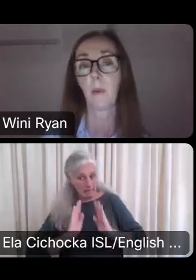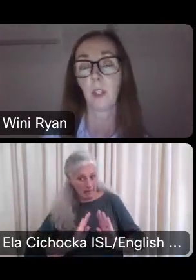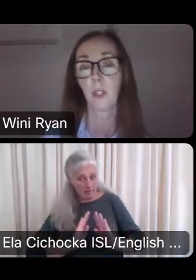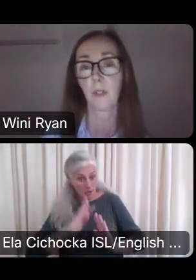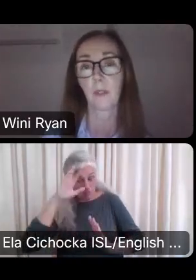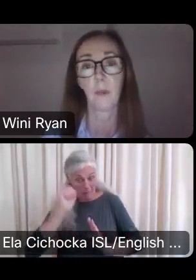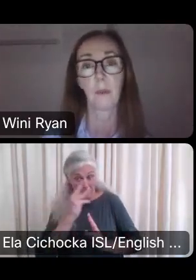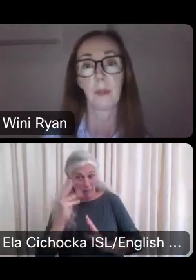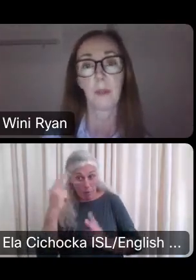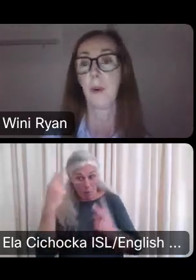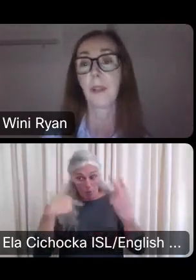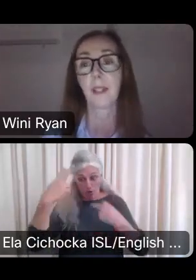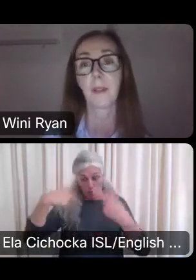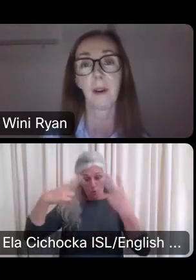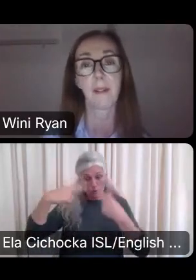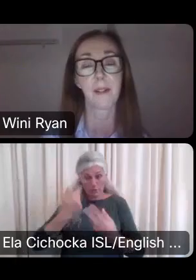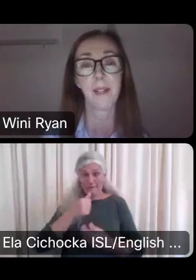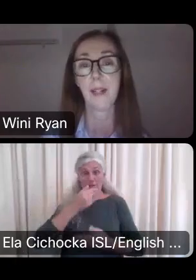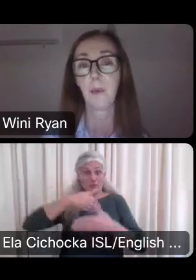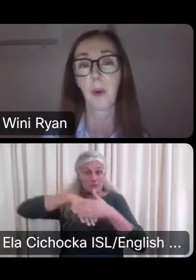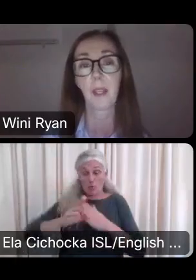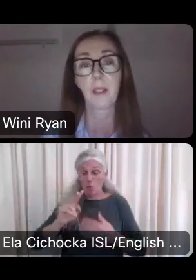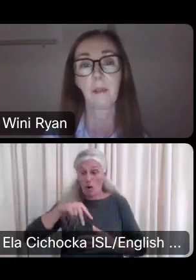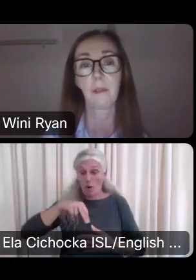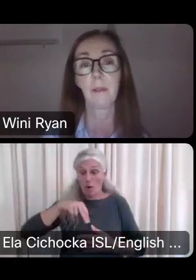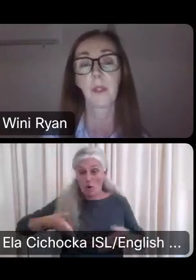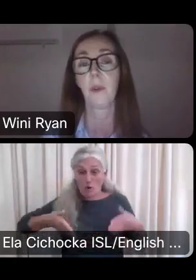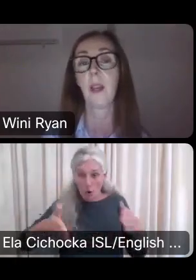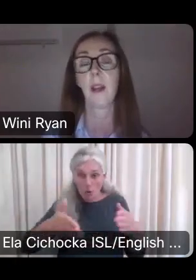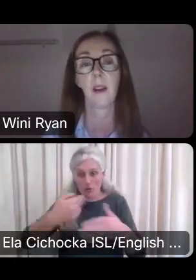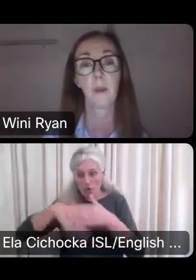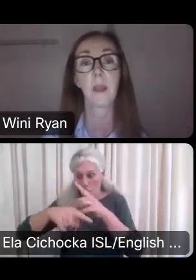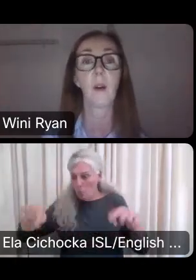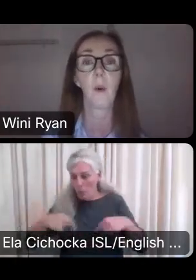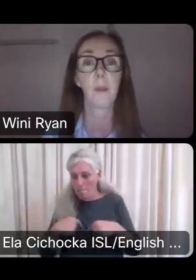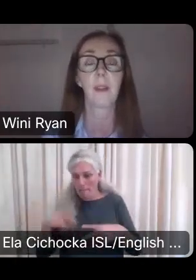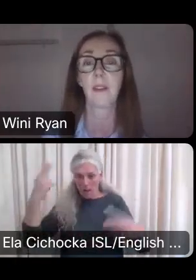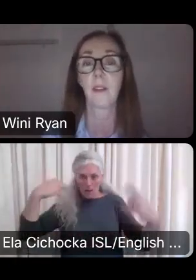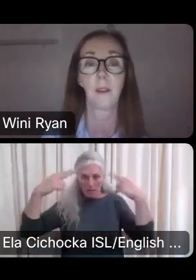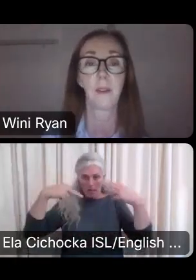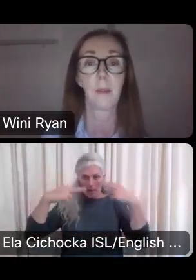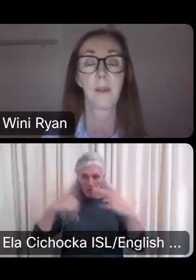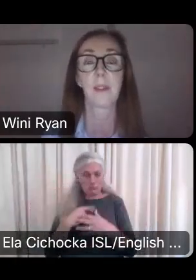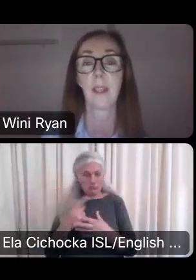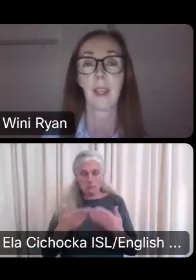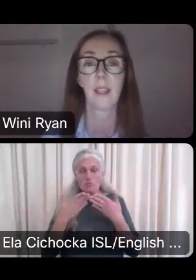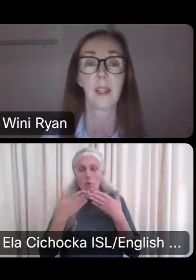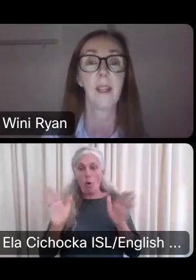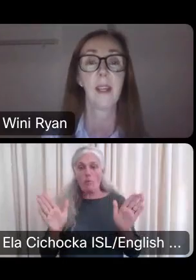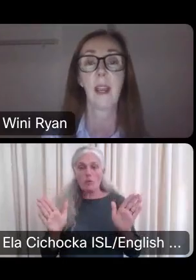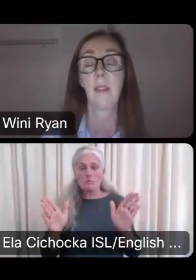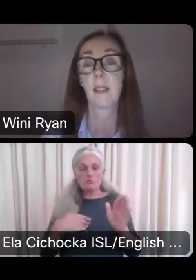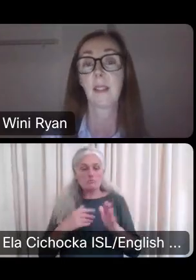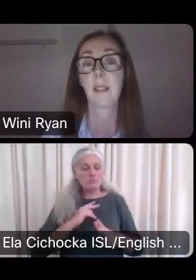people are watching us from the moment that you're walking down the corridor, walking into the room. So are you being open in your nonverbals,